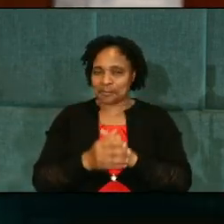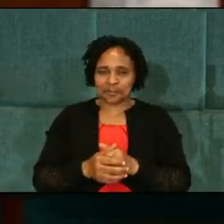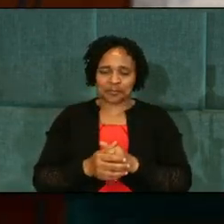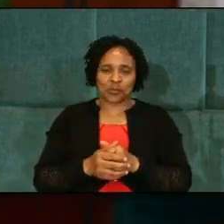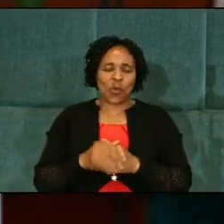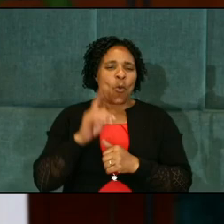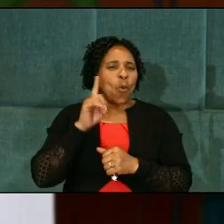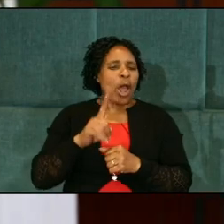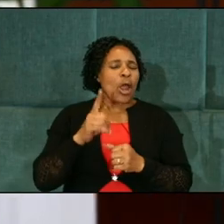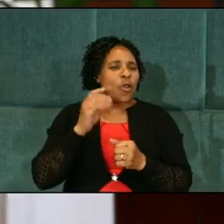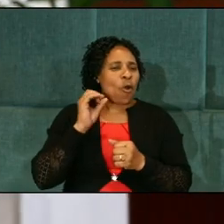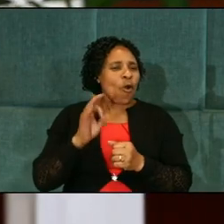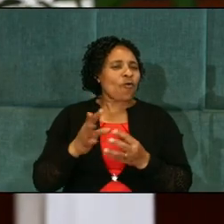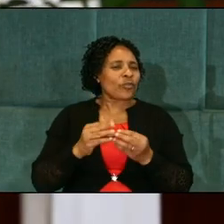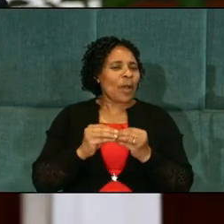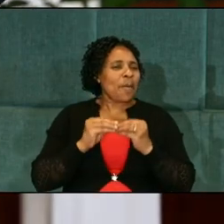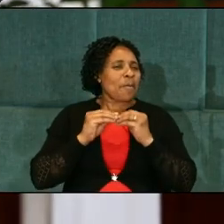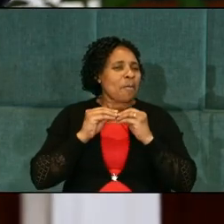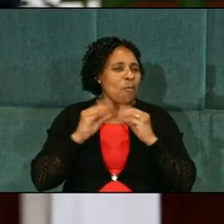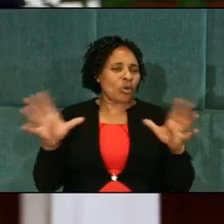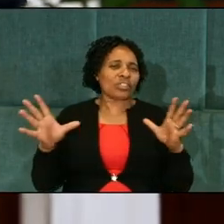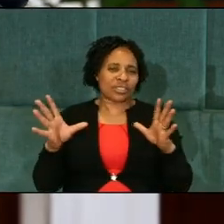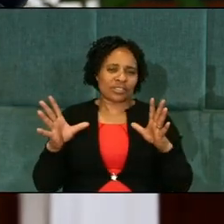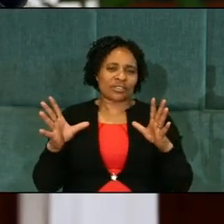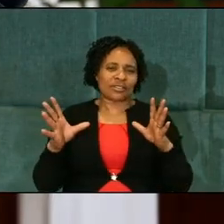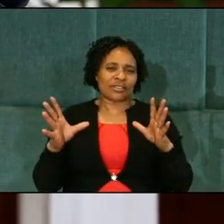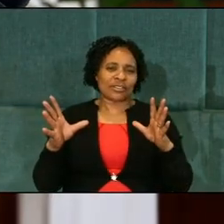One of the most stunning.